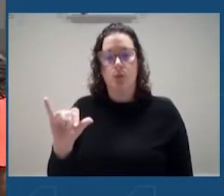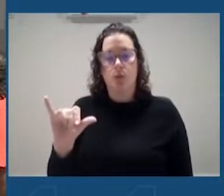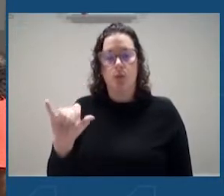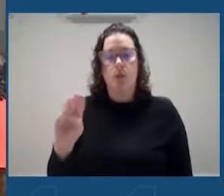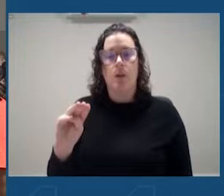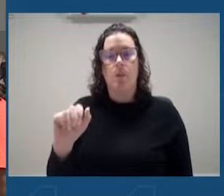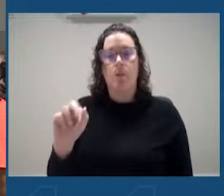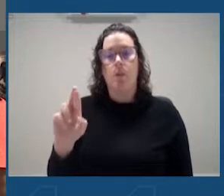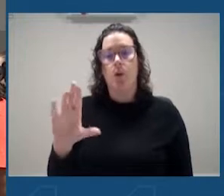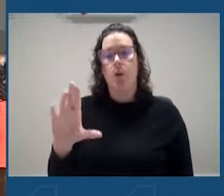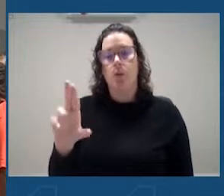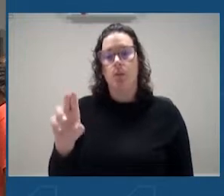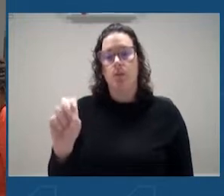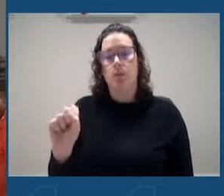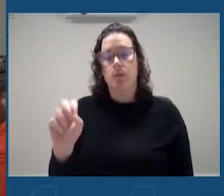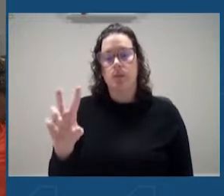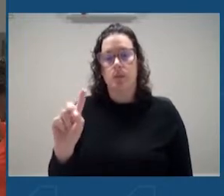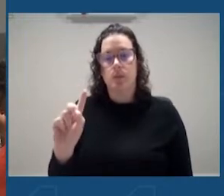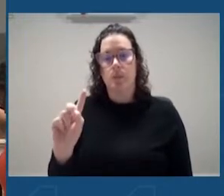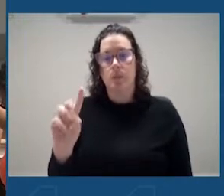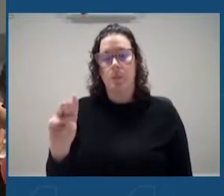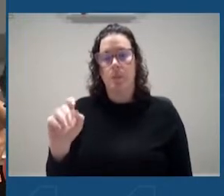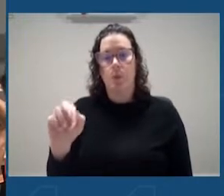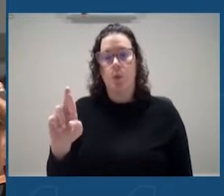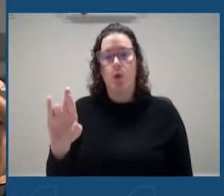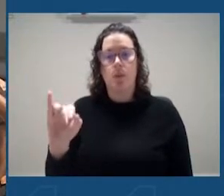Margus D. Morrison,